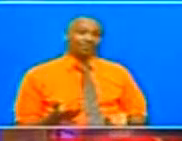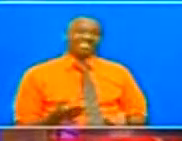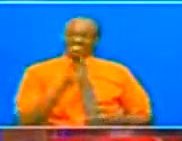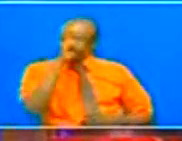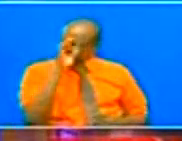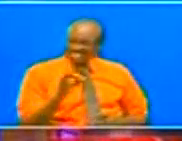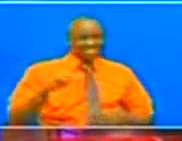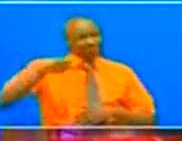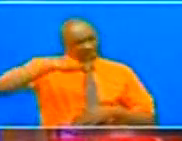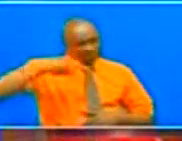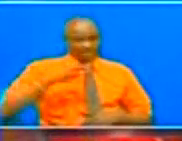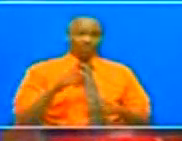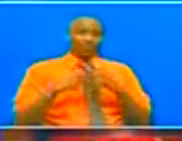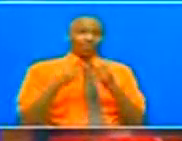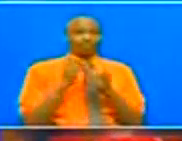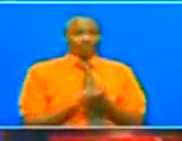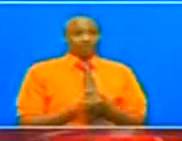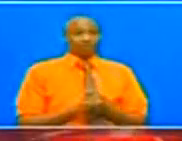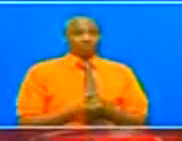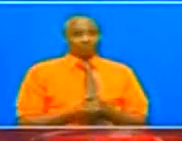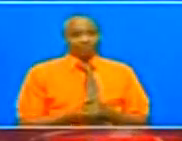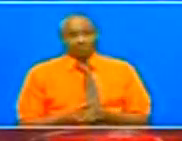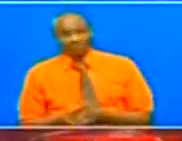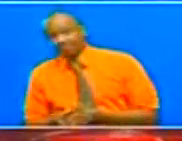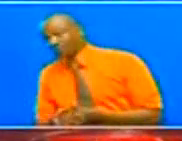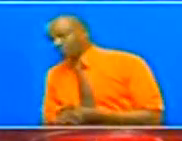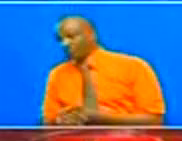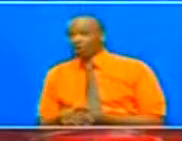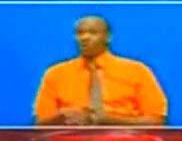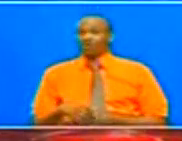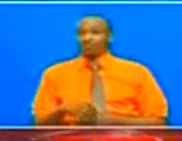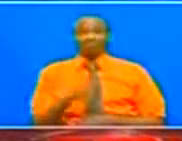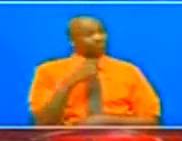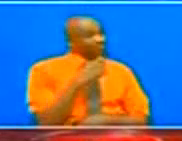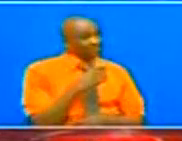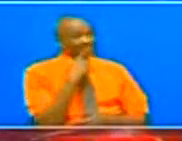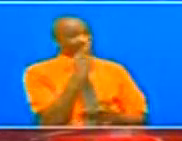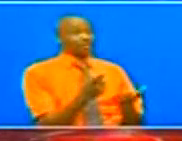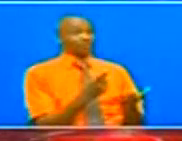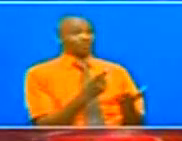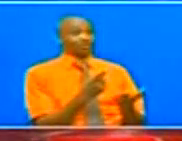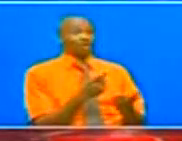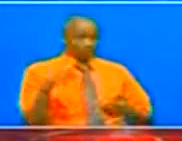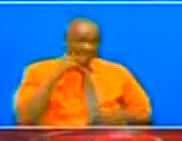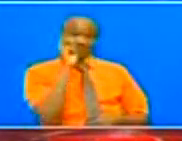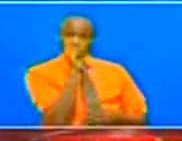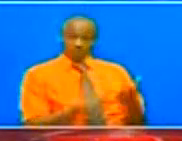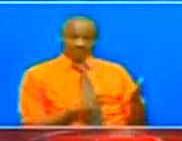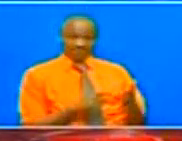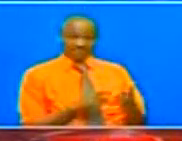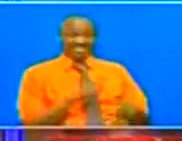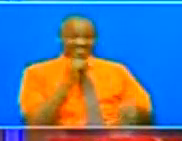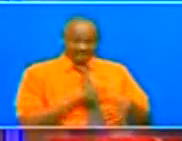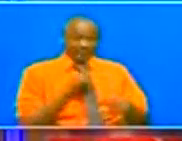serious environmental degradation. You didn't know this before? Did you just wake up and realize this? Let me tell you. No, we realized